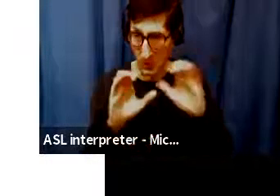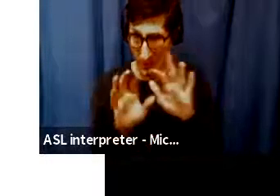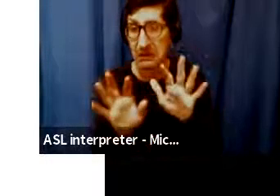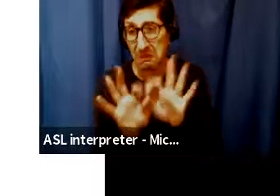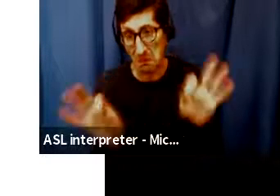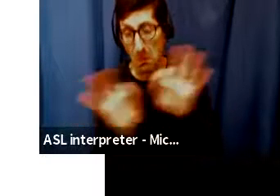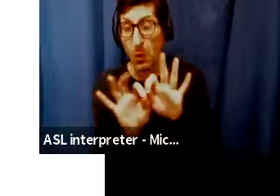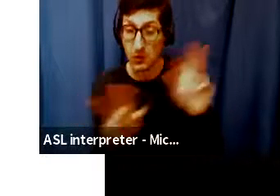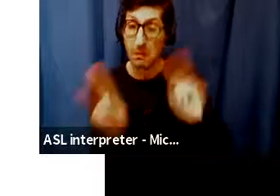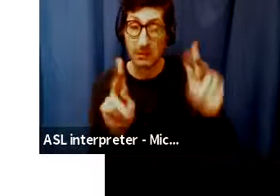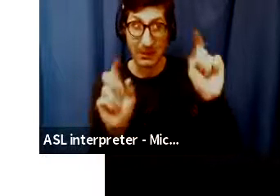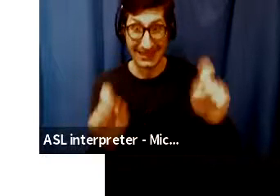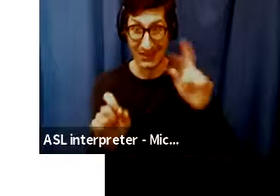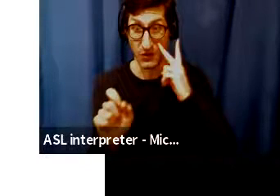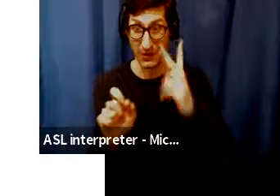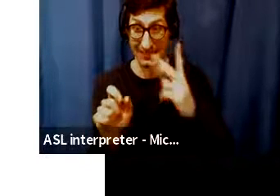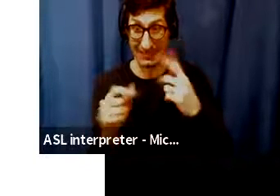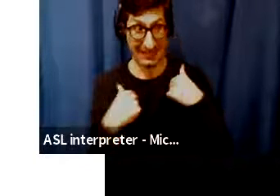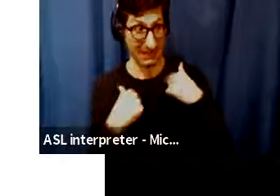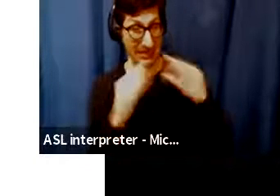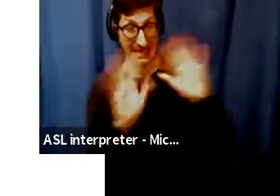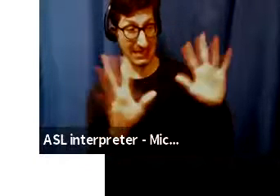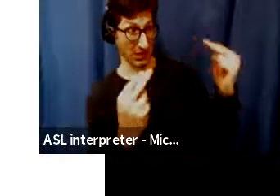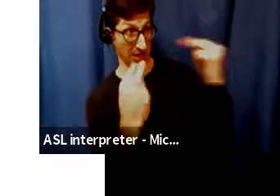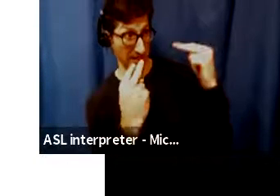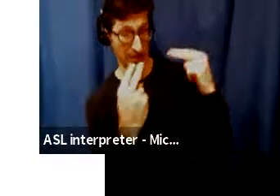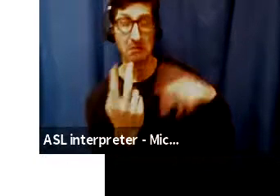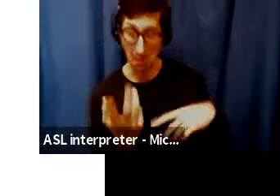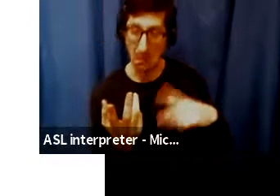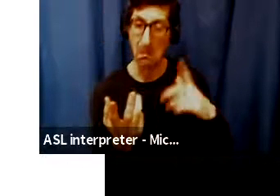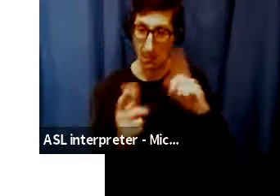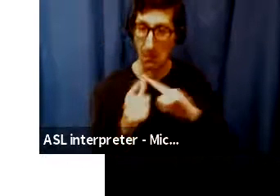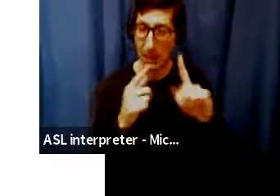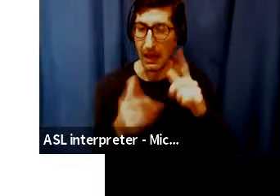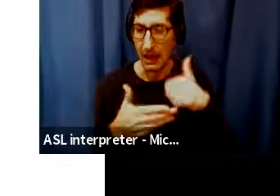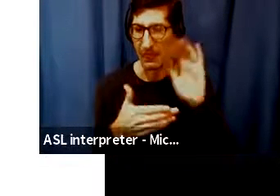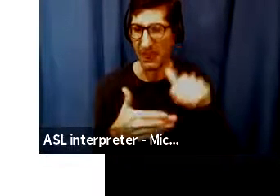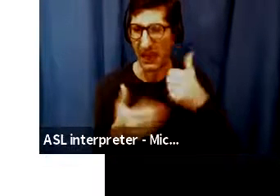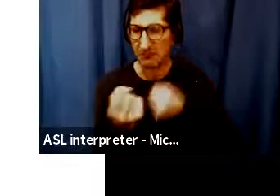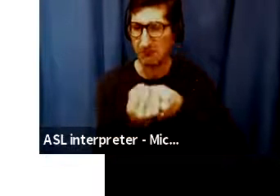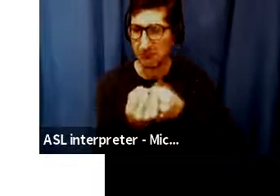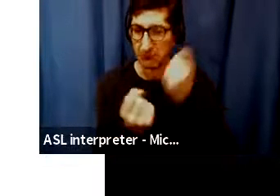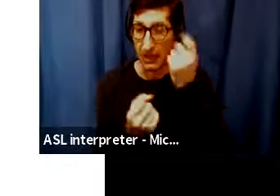and communicate. So that might mean moving to another location with better